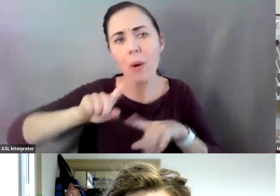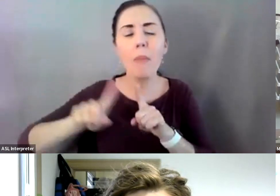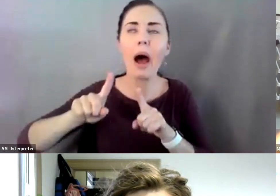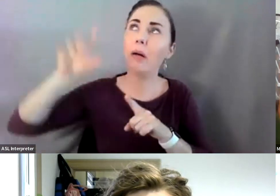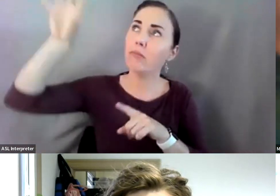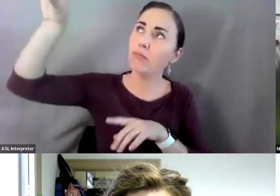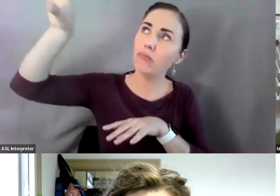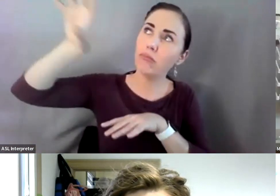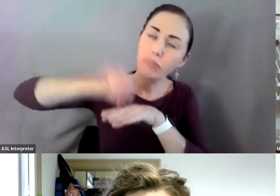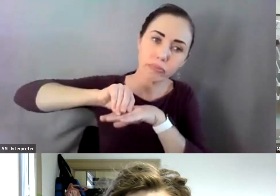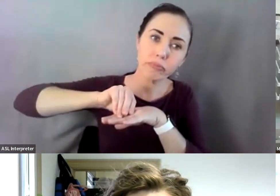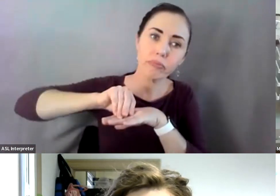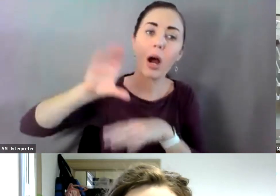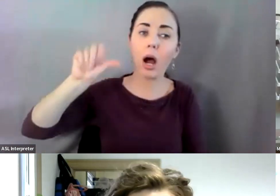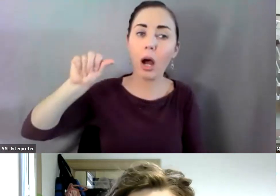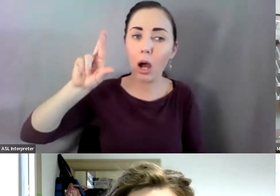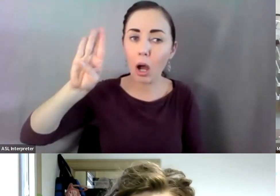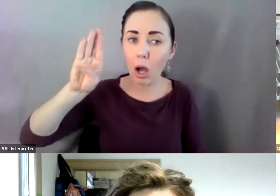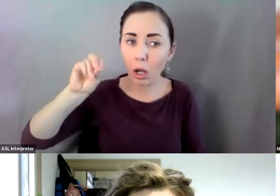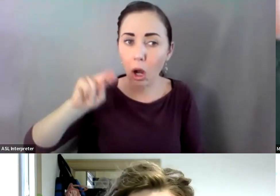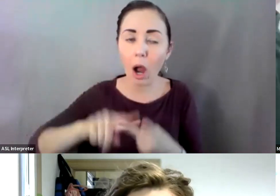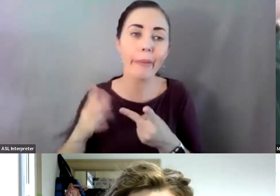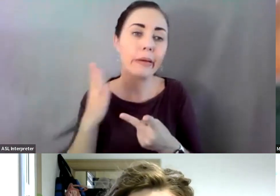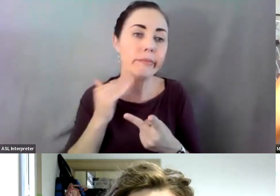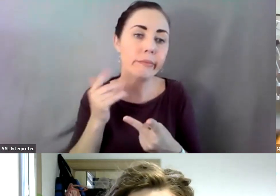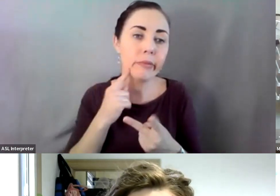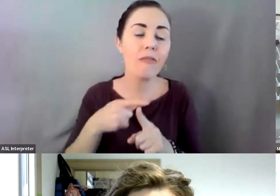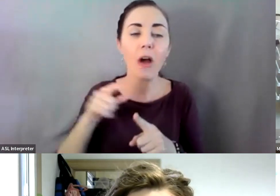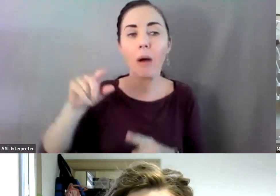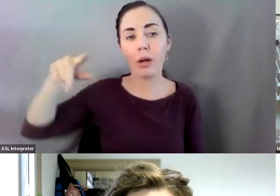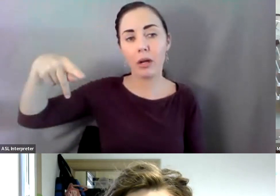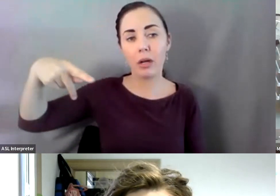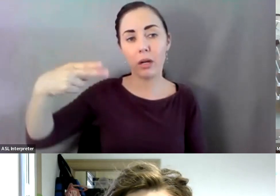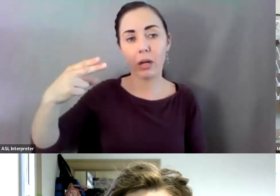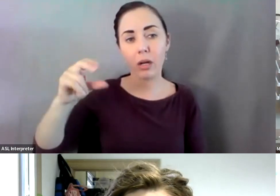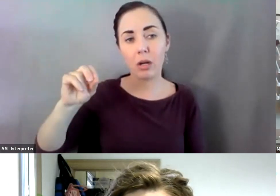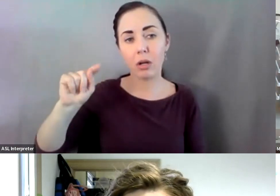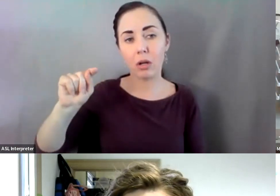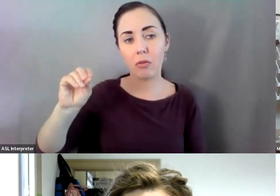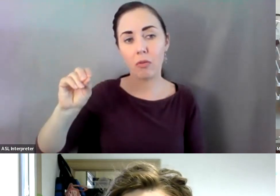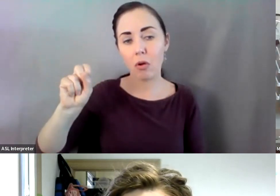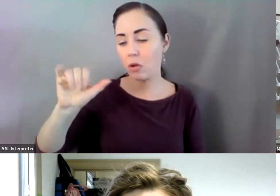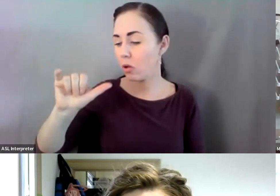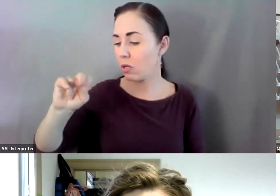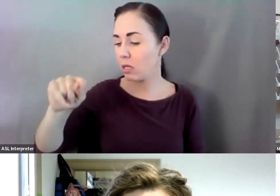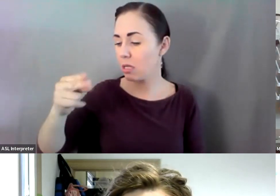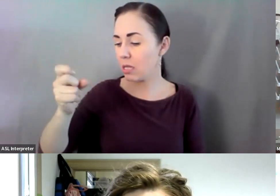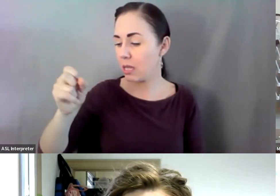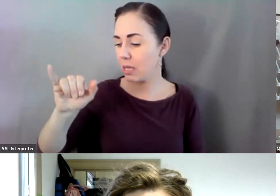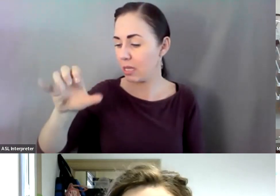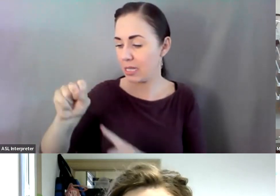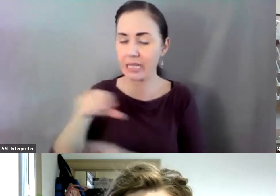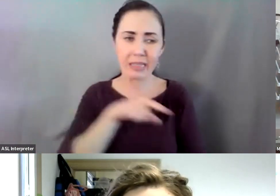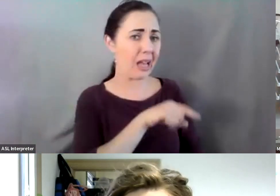carbon that they get, the sugars that they make from photosynthesis, from using sunlight, that's something that no fungi can